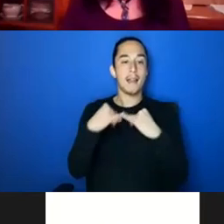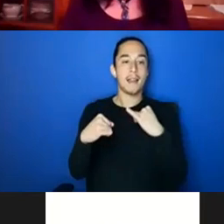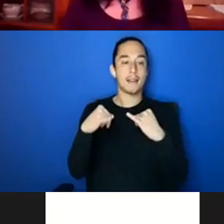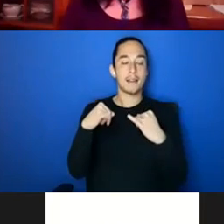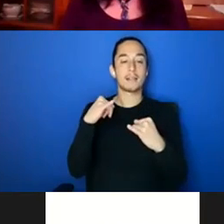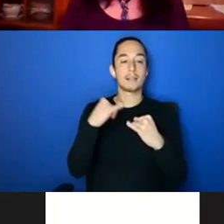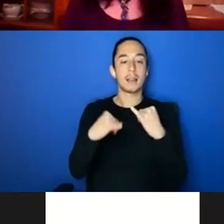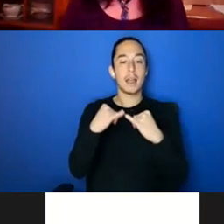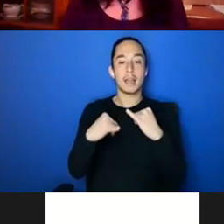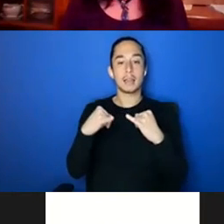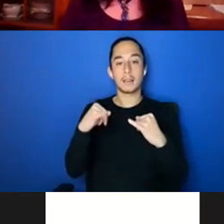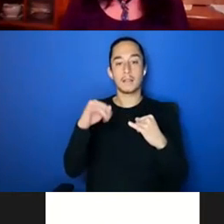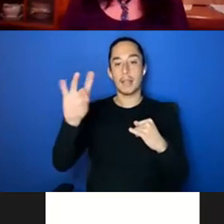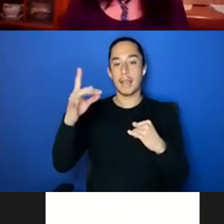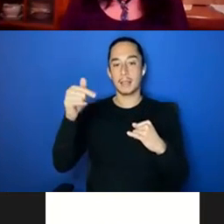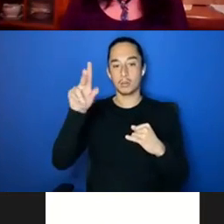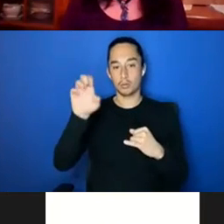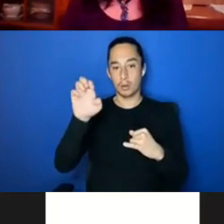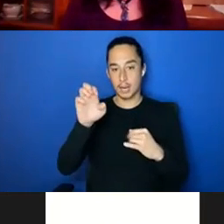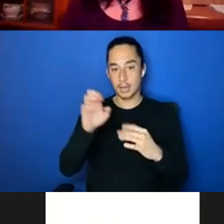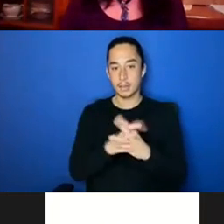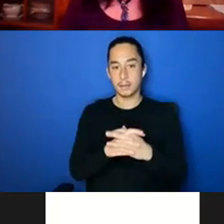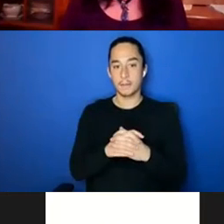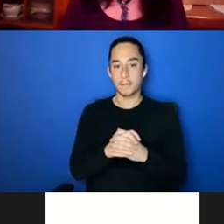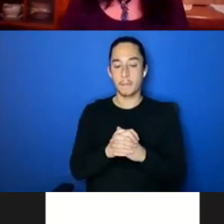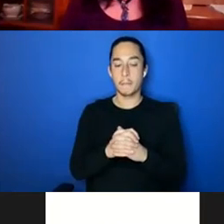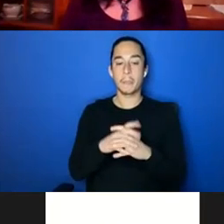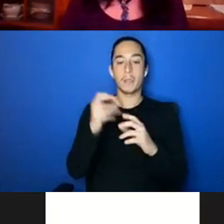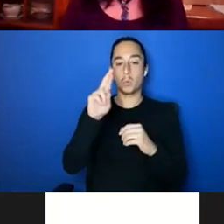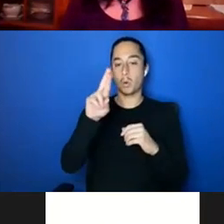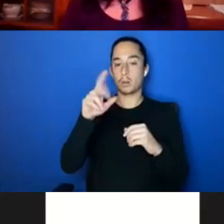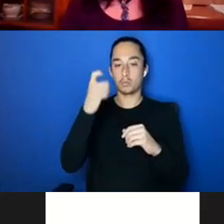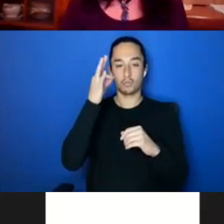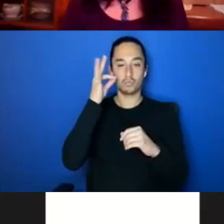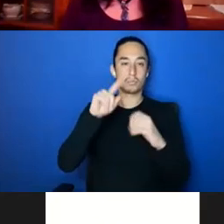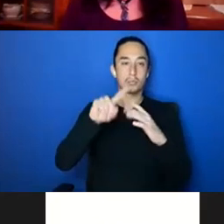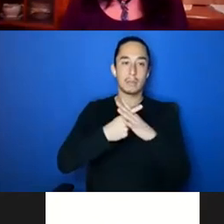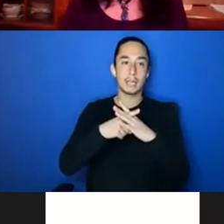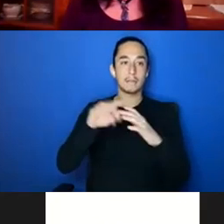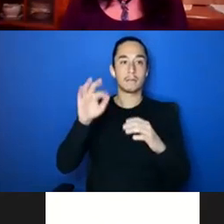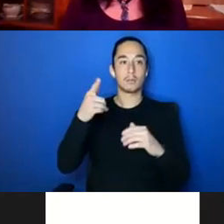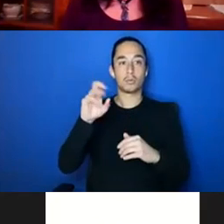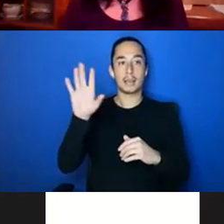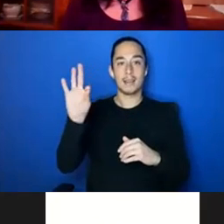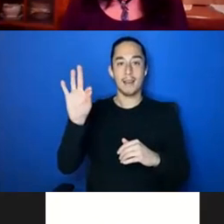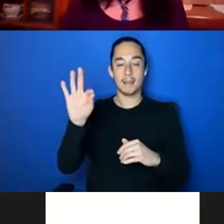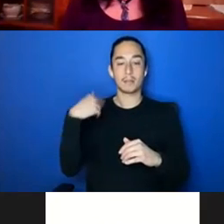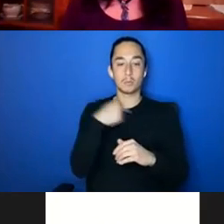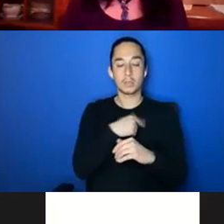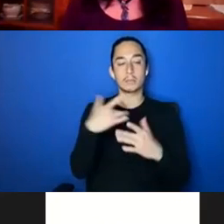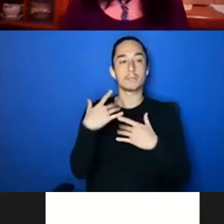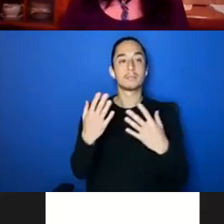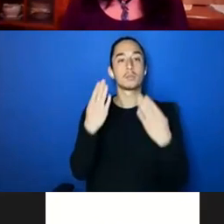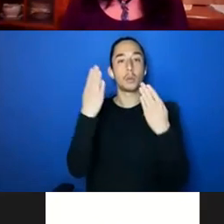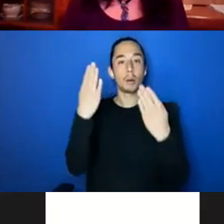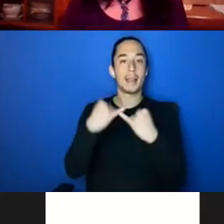at the end of the grade 8 school year, or right at the very beginning of the grade 9 school year. We usually recommend it at the end of the